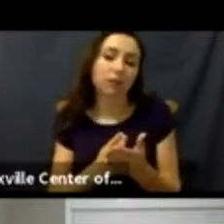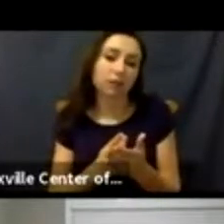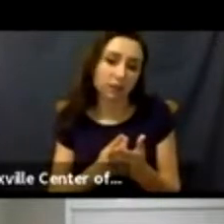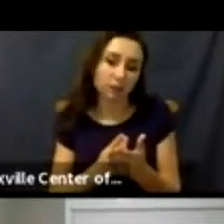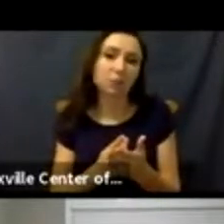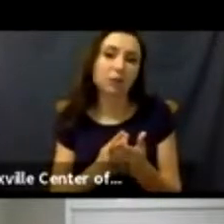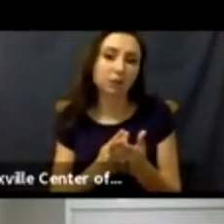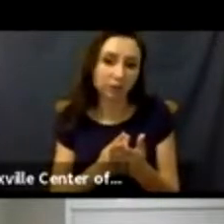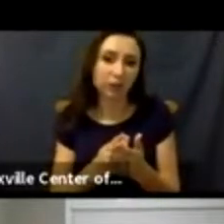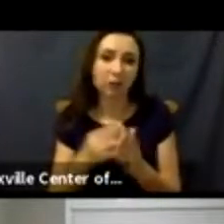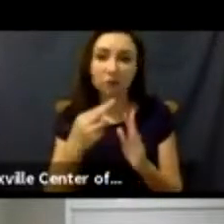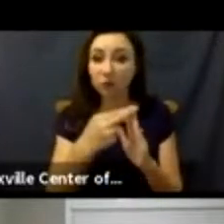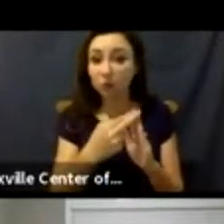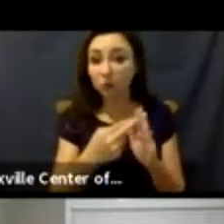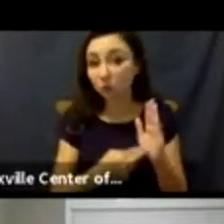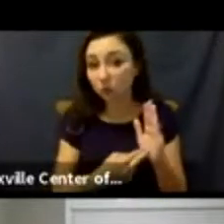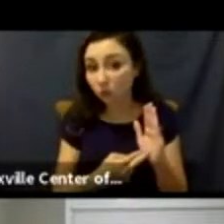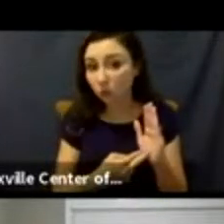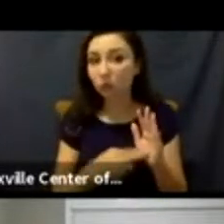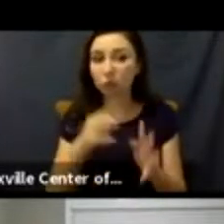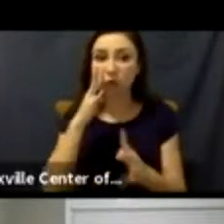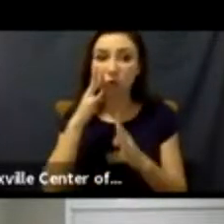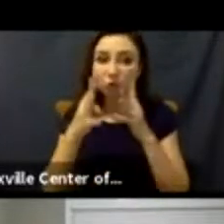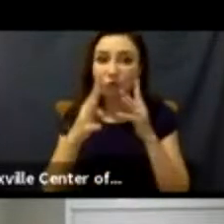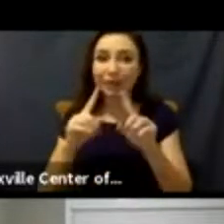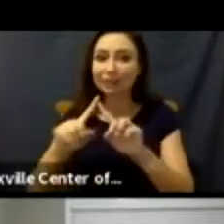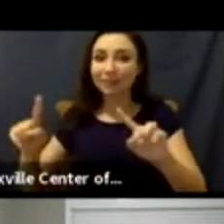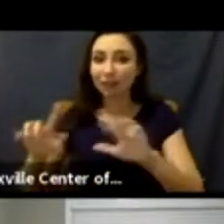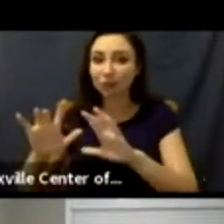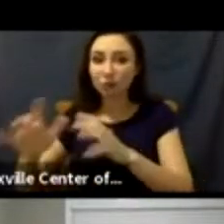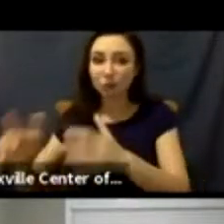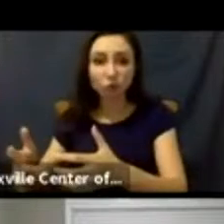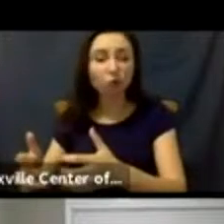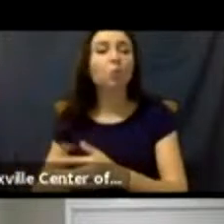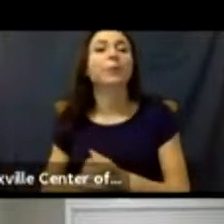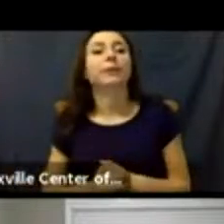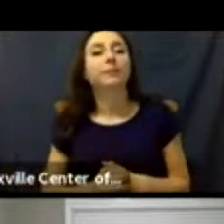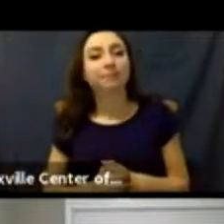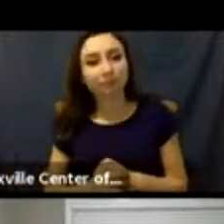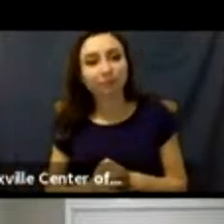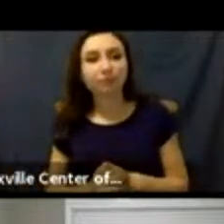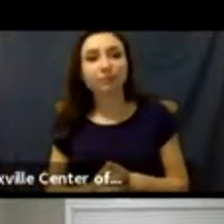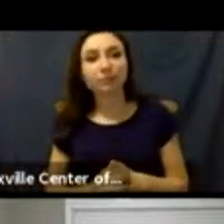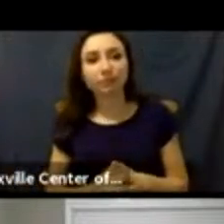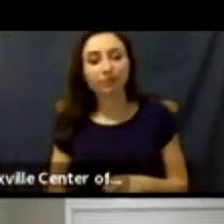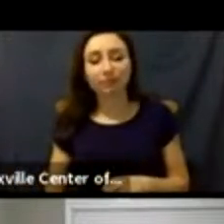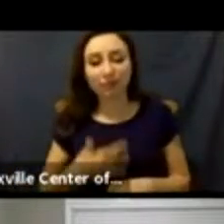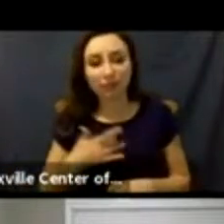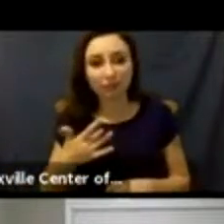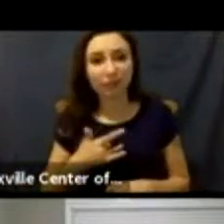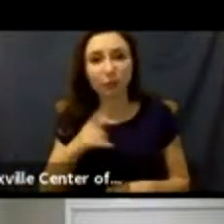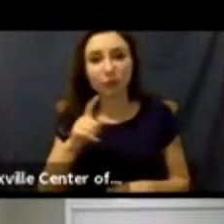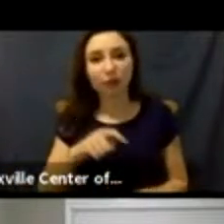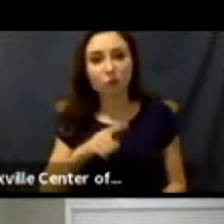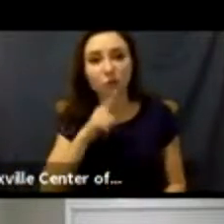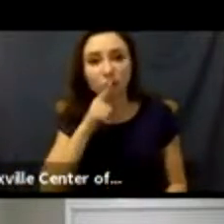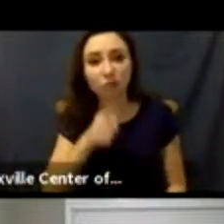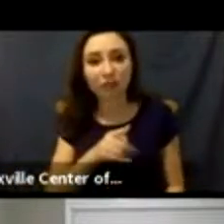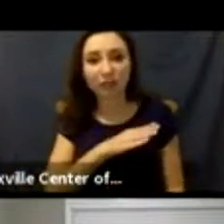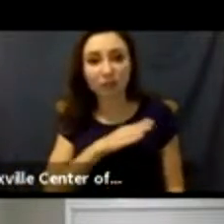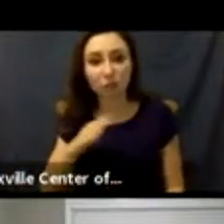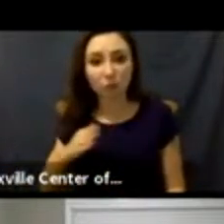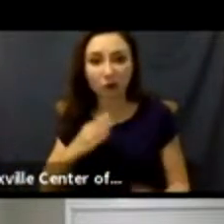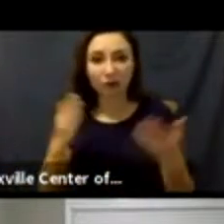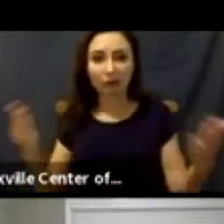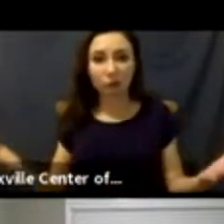follow these rules or to create another body ultimately. But I think we've got to really be, as a board